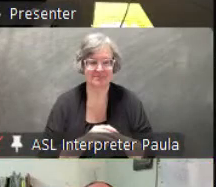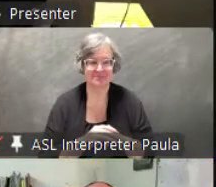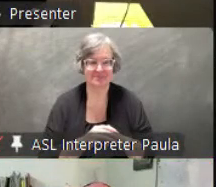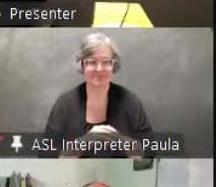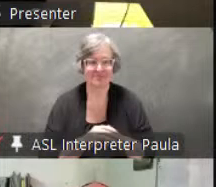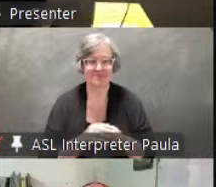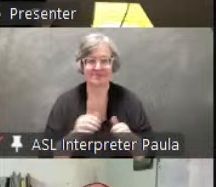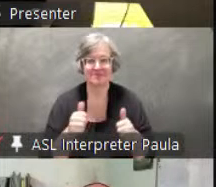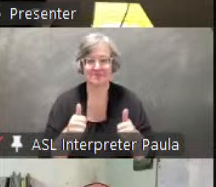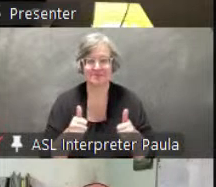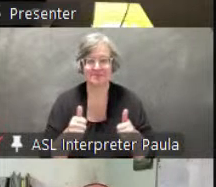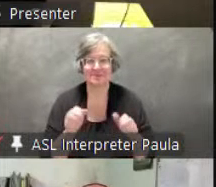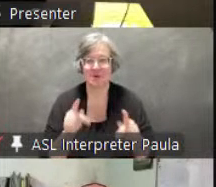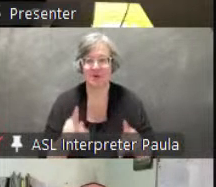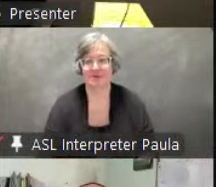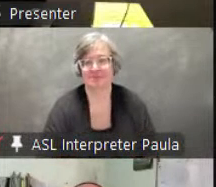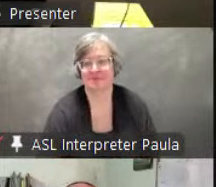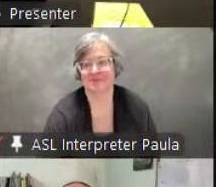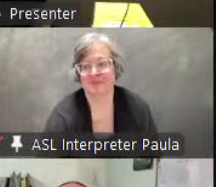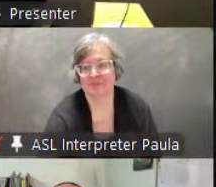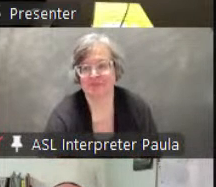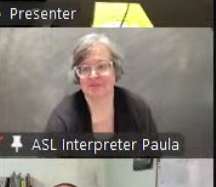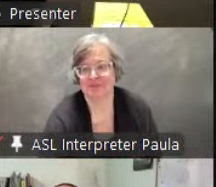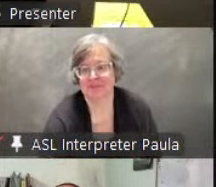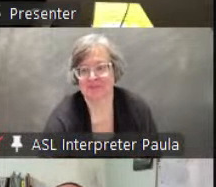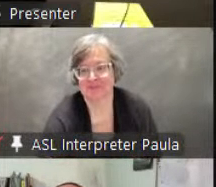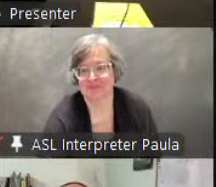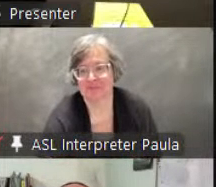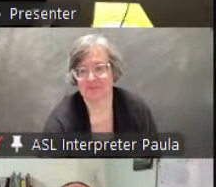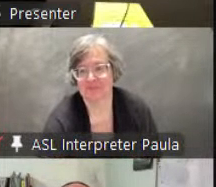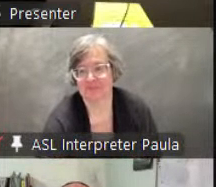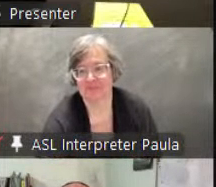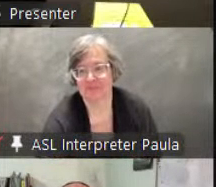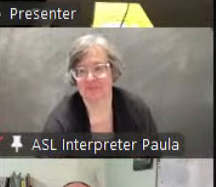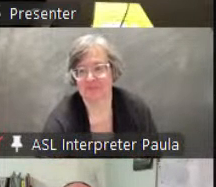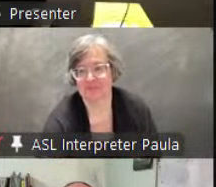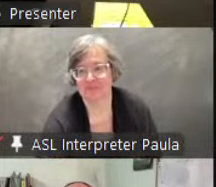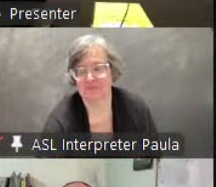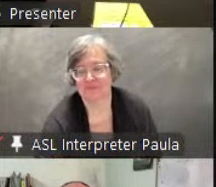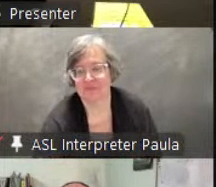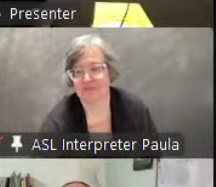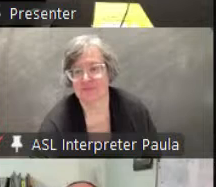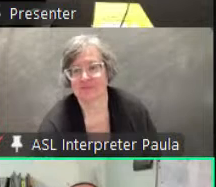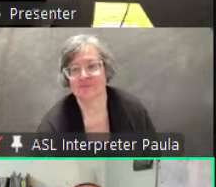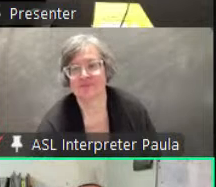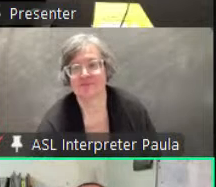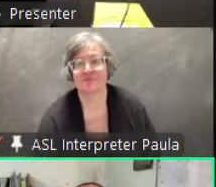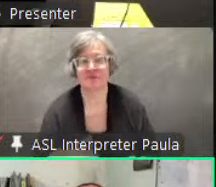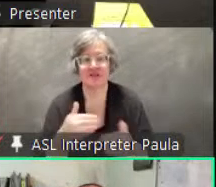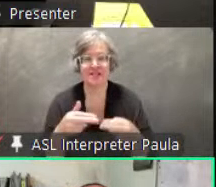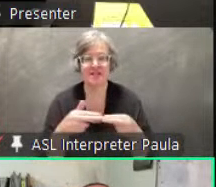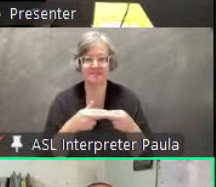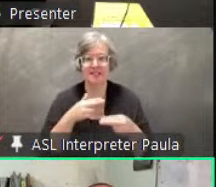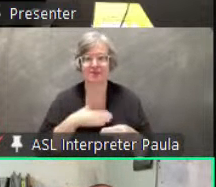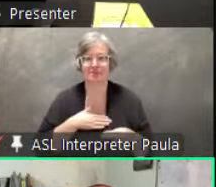All right, we can see it. Jarrett, can you go to the next slide for me? Sure thing.